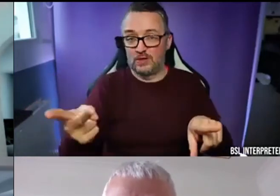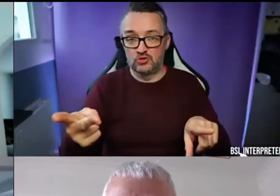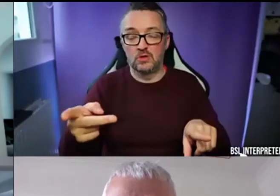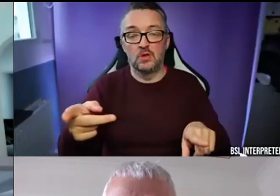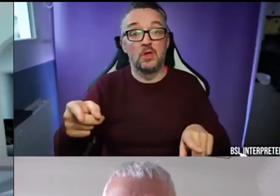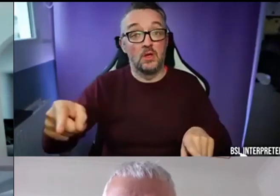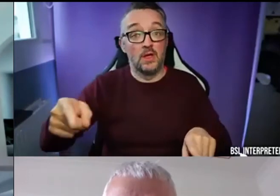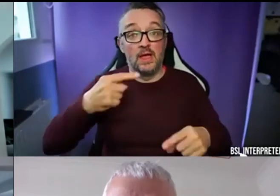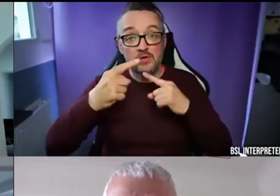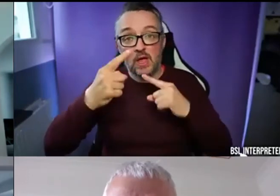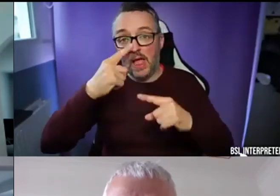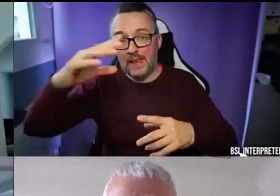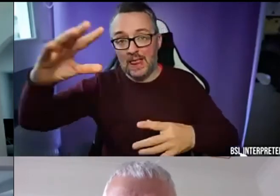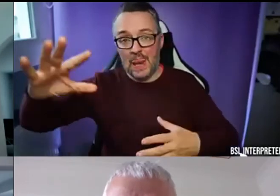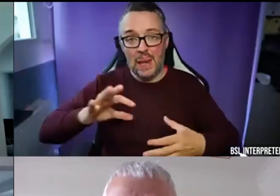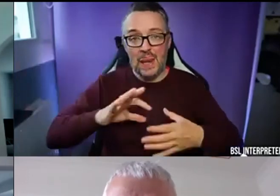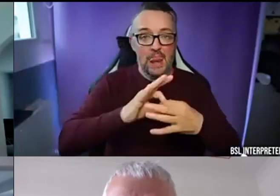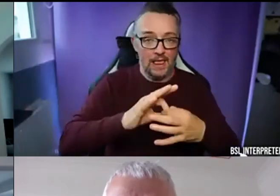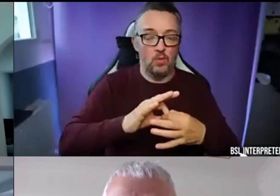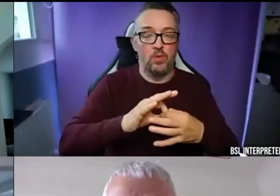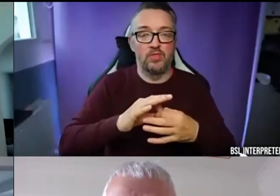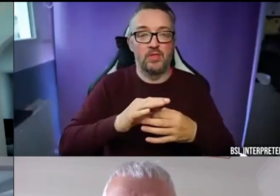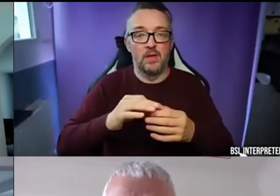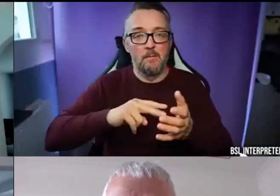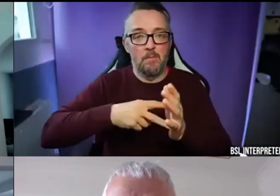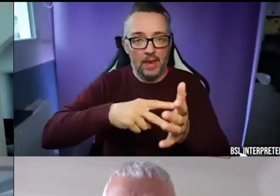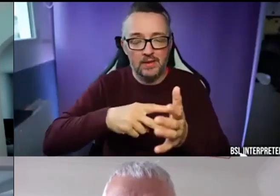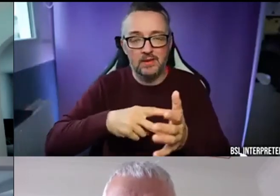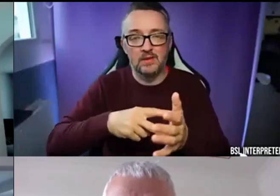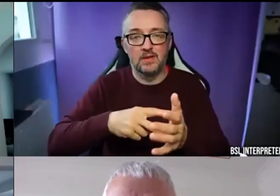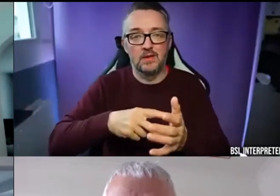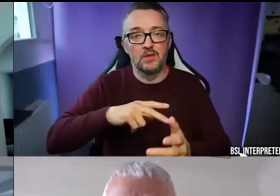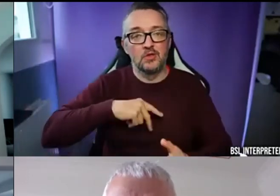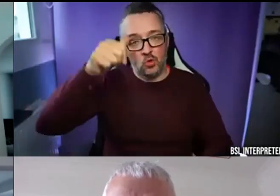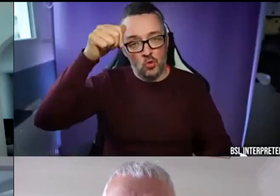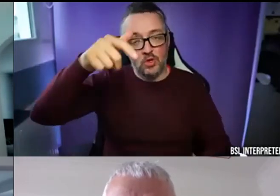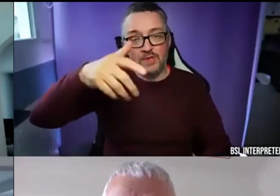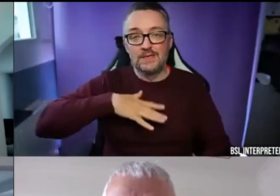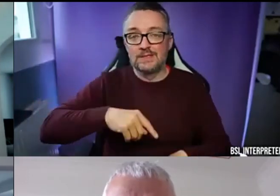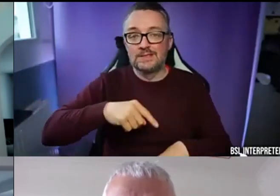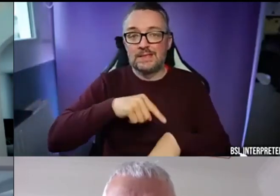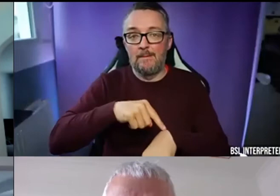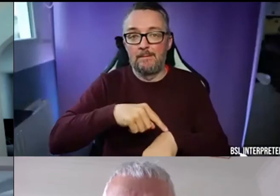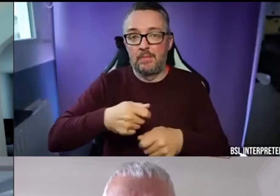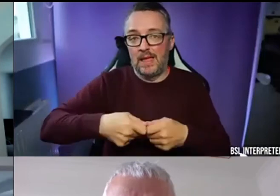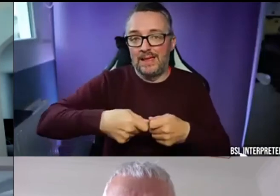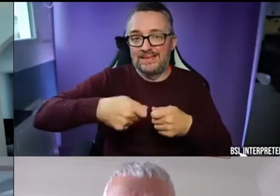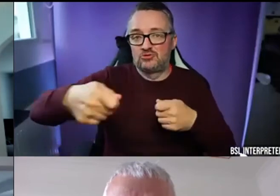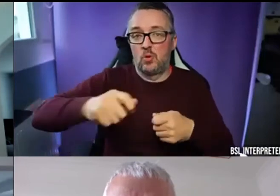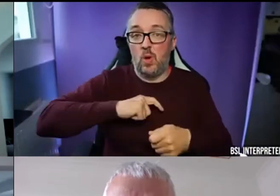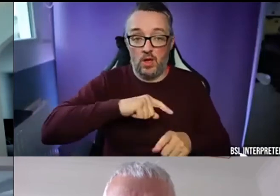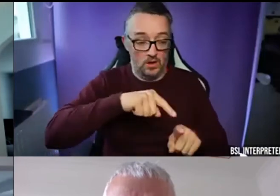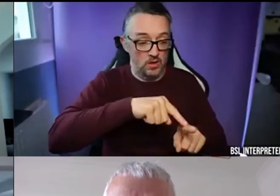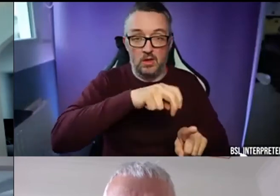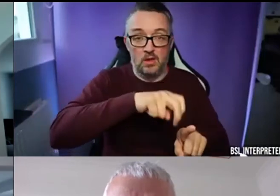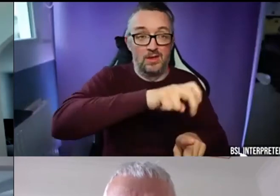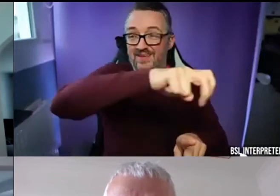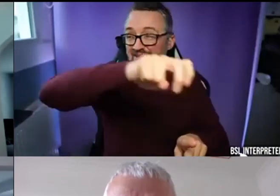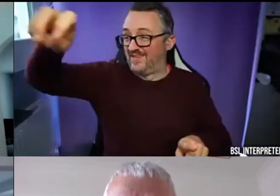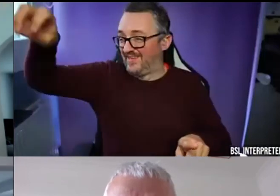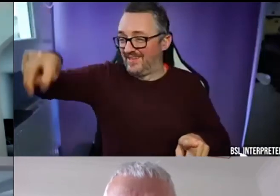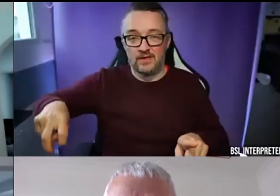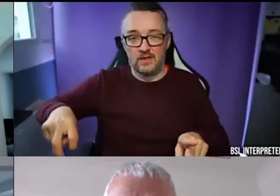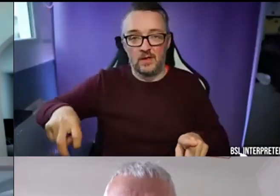journey planning services, but that also must take into consideration that extra time is required for some people to make a connection due to the nature of